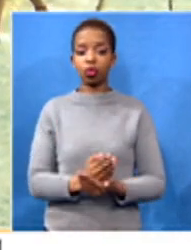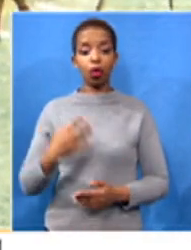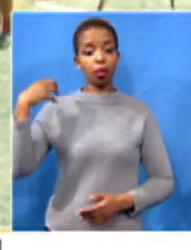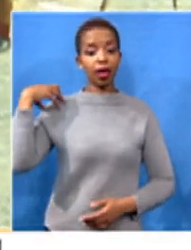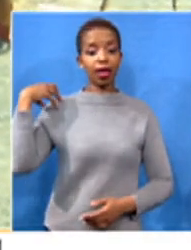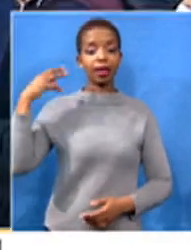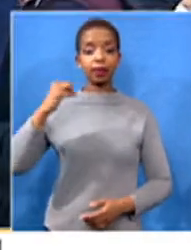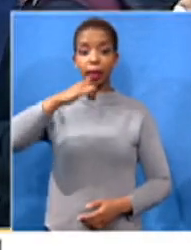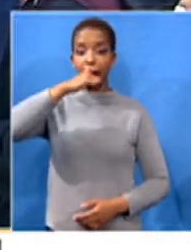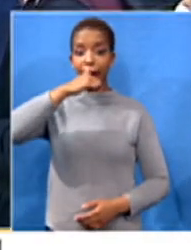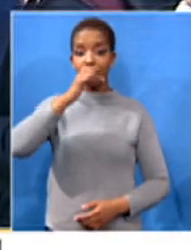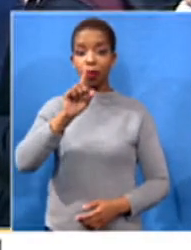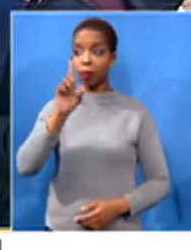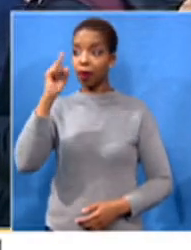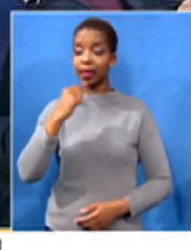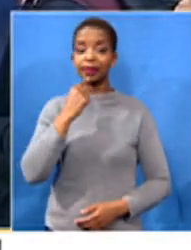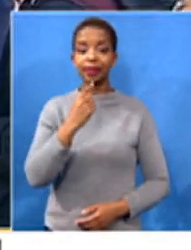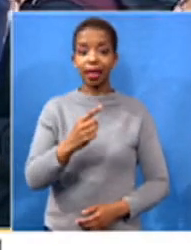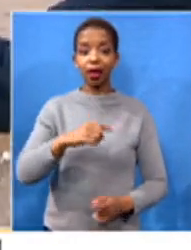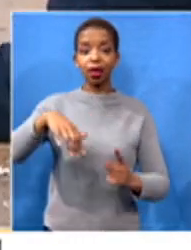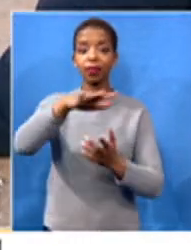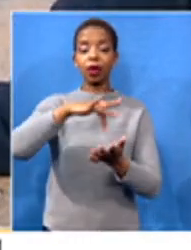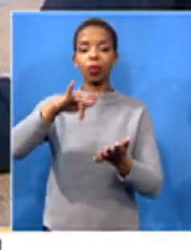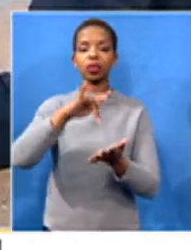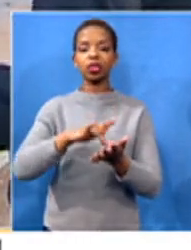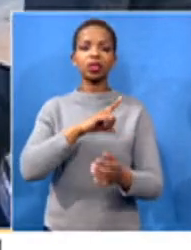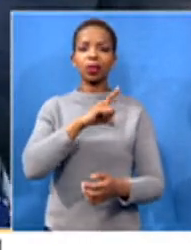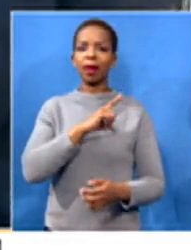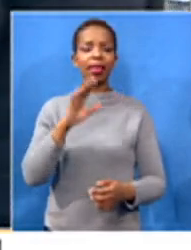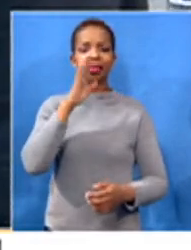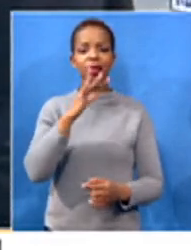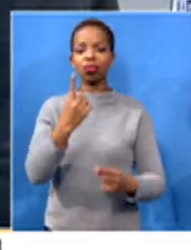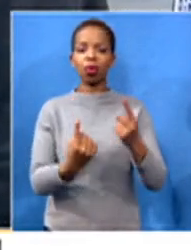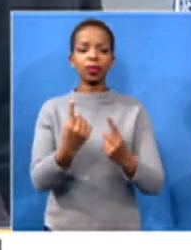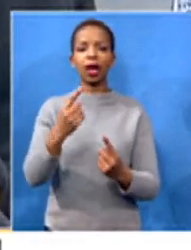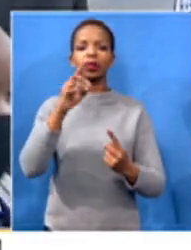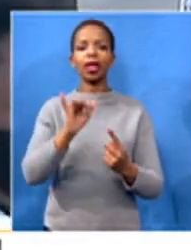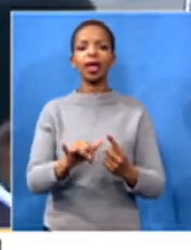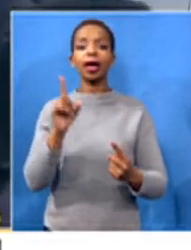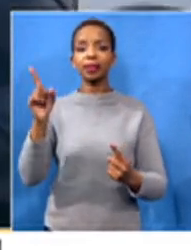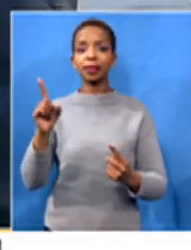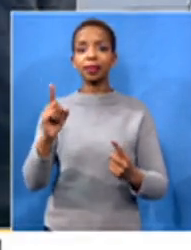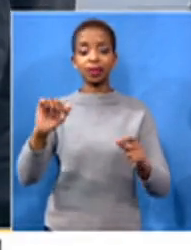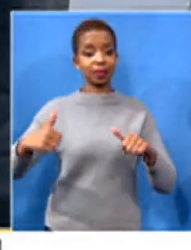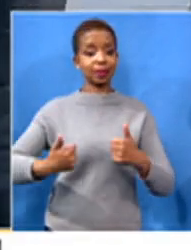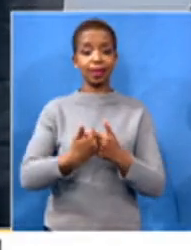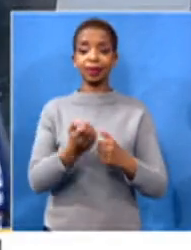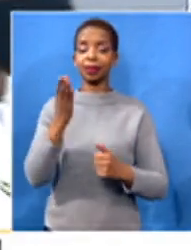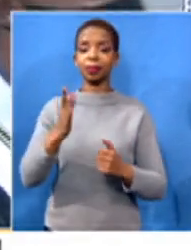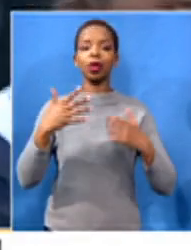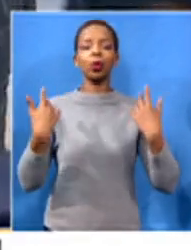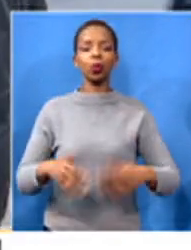saying is that the objective conditions are, there's no doubt that she's facing great challenges.